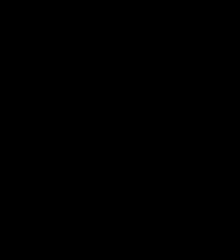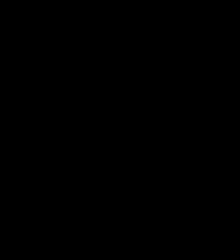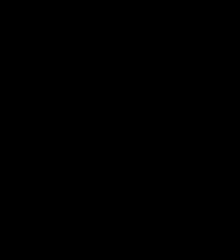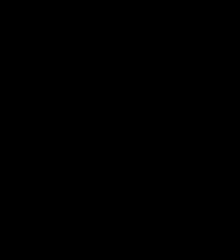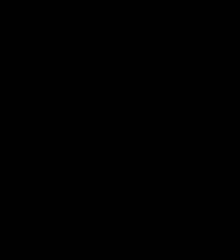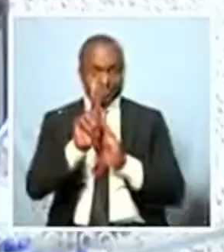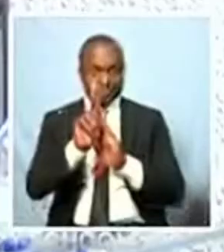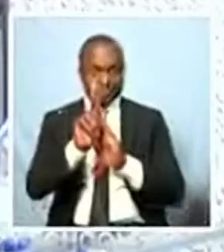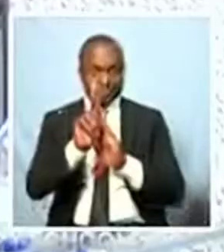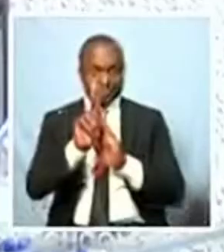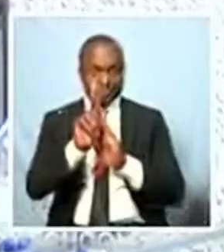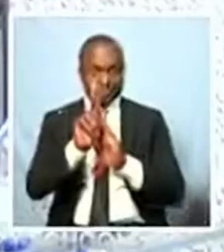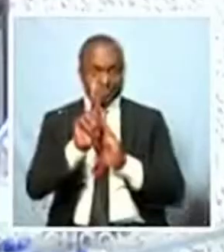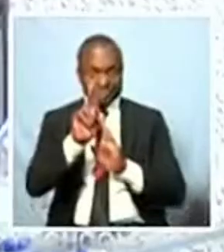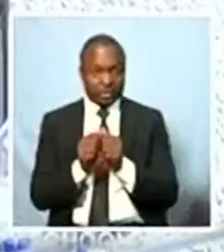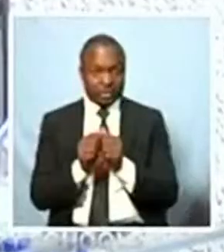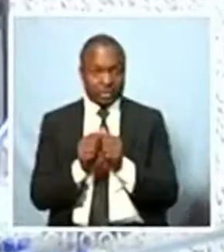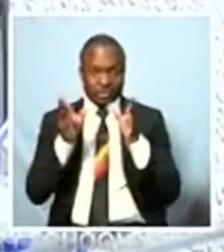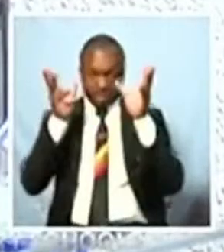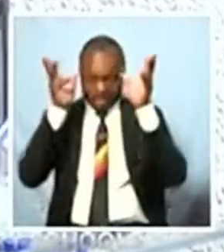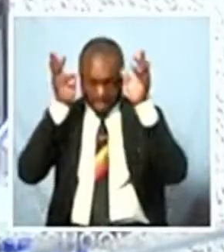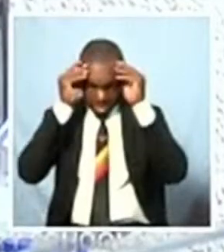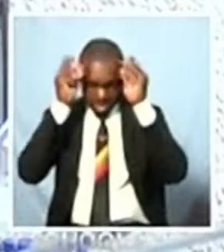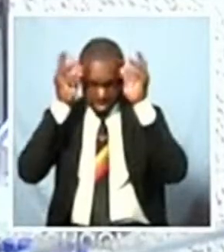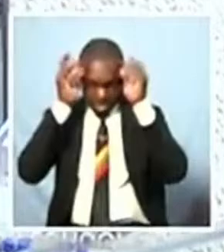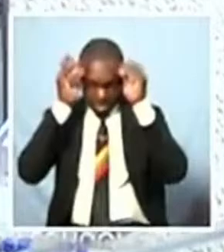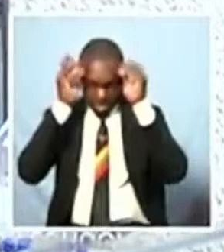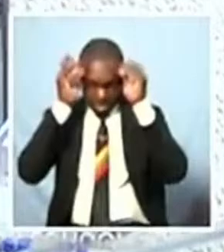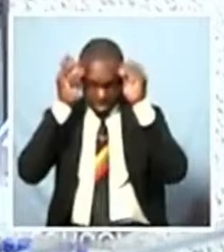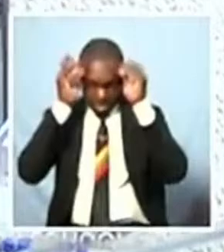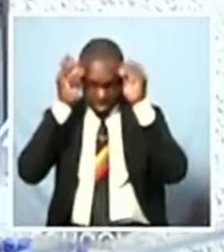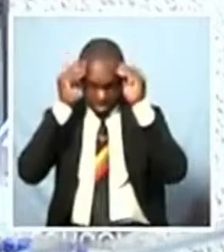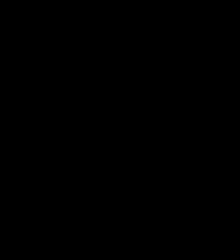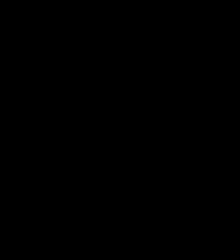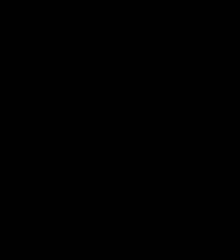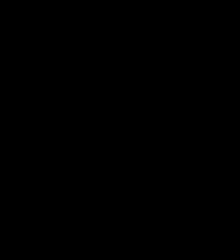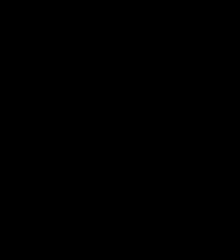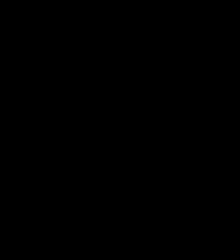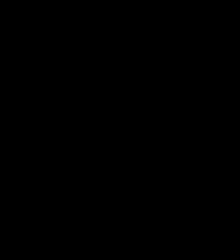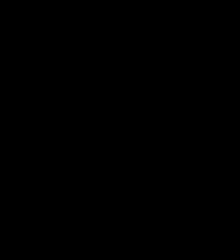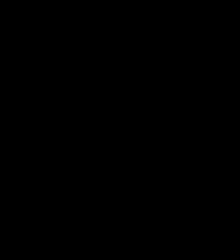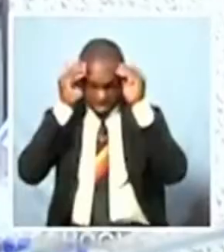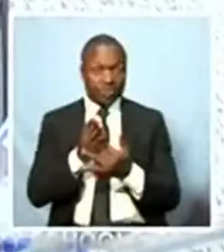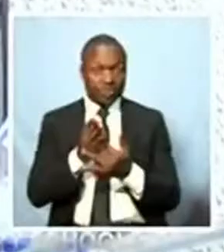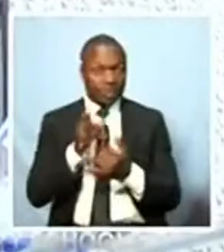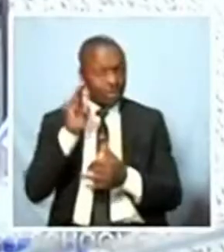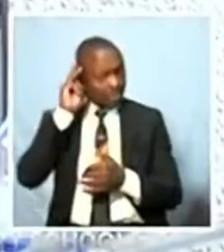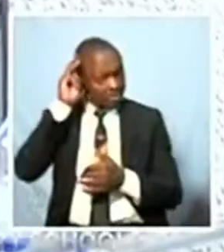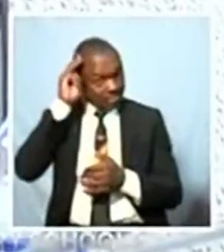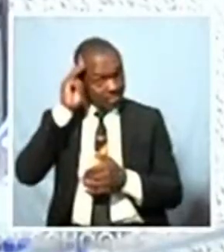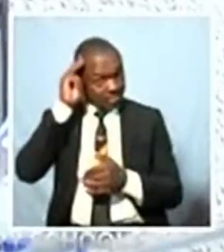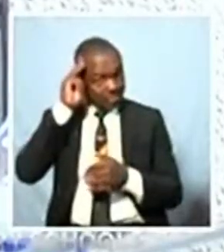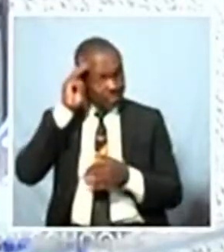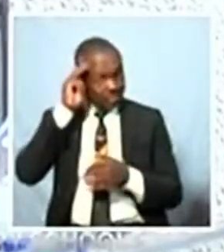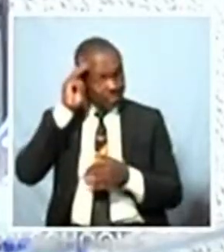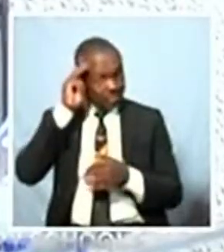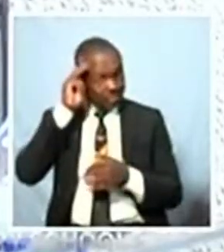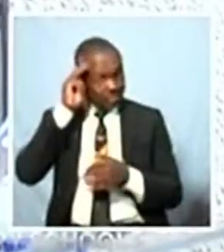with the curriculum that has come through the Ministry of